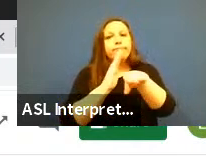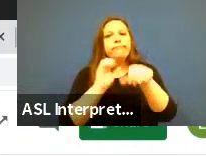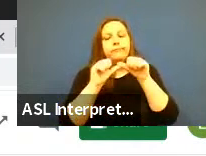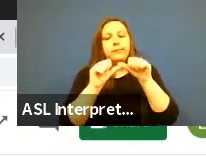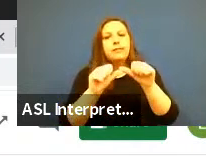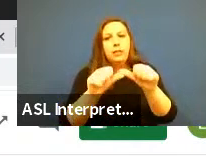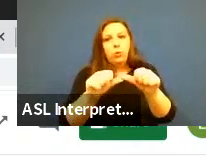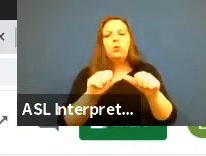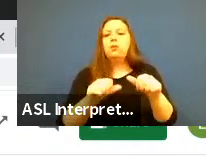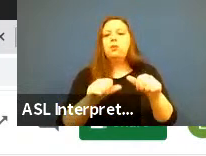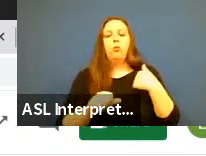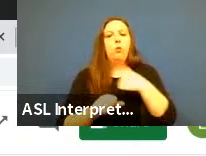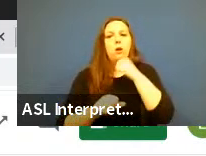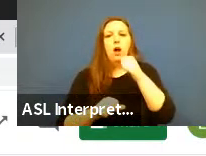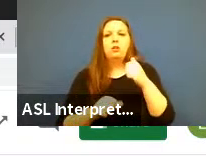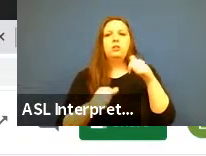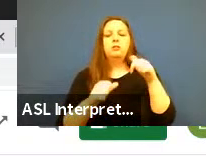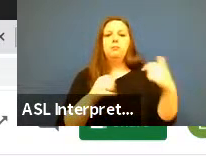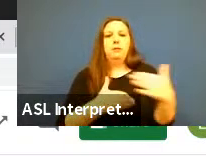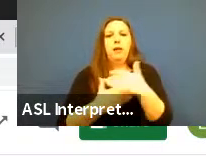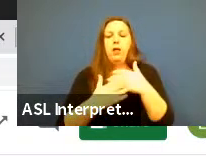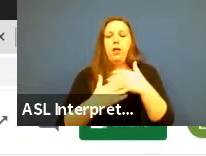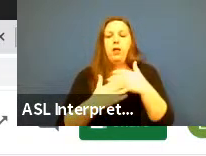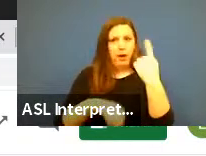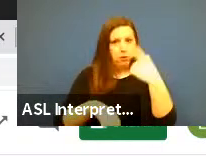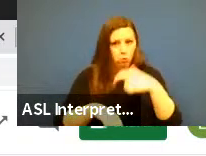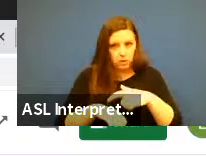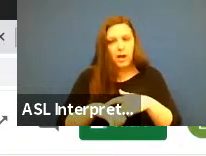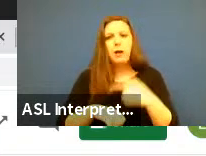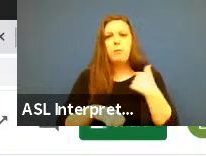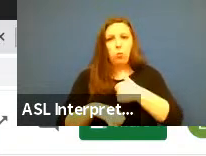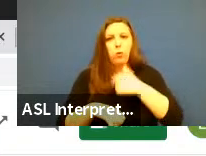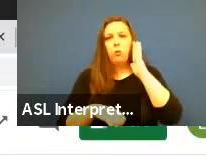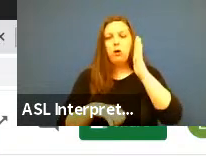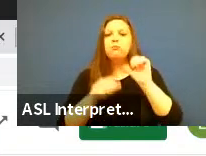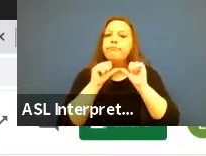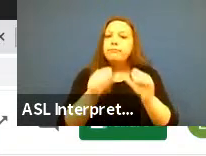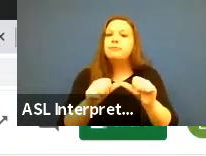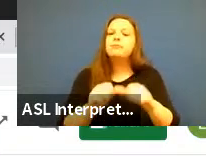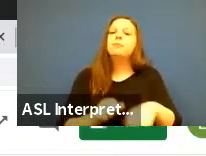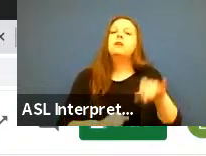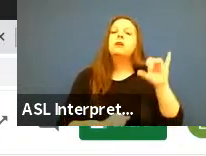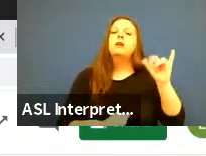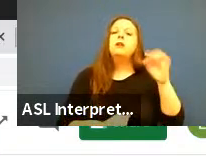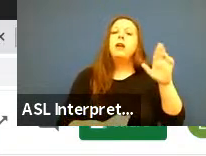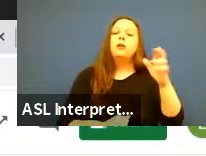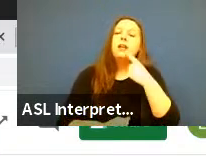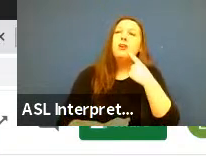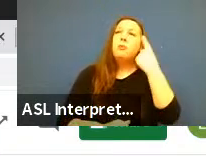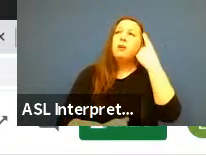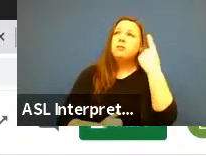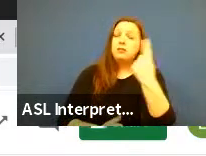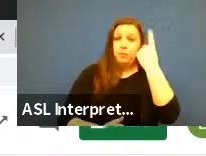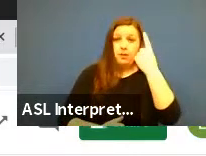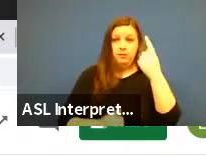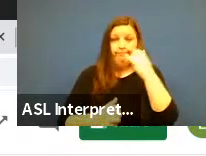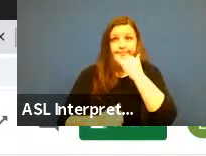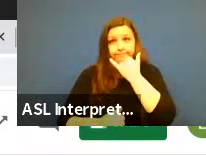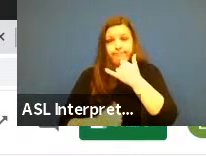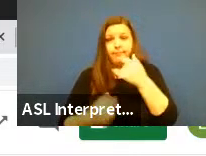feedback this one time. So something kind of accidentally happened in the last week or